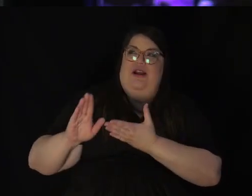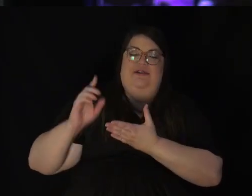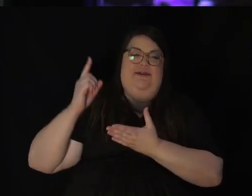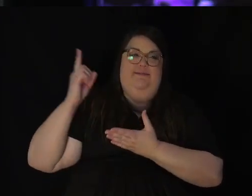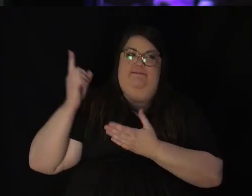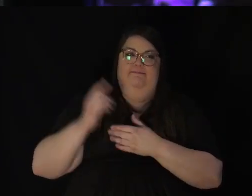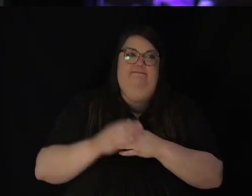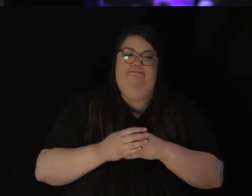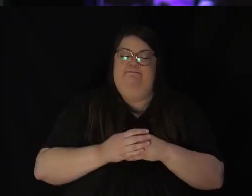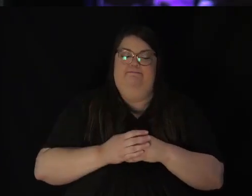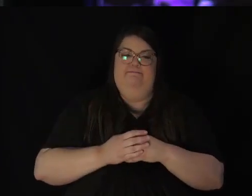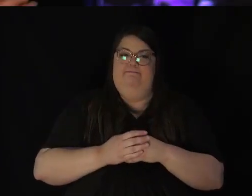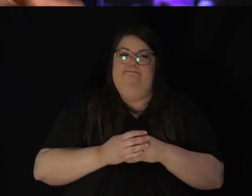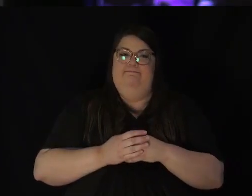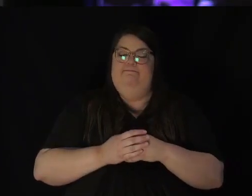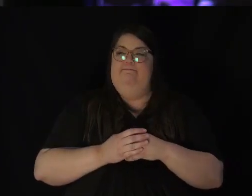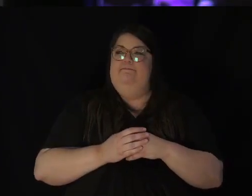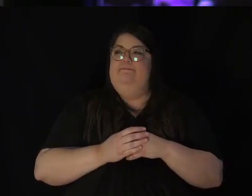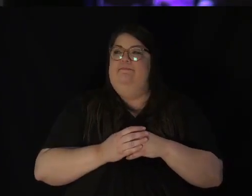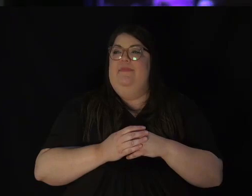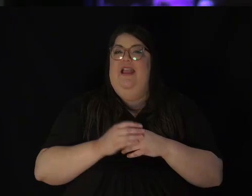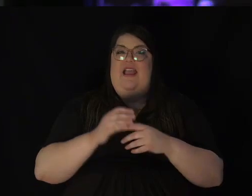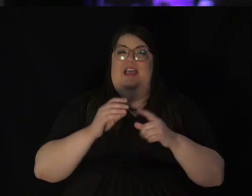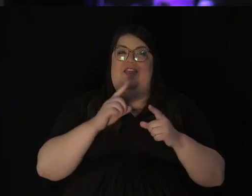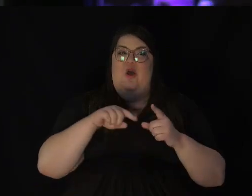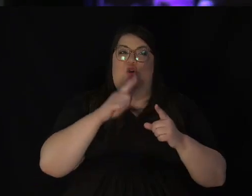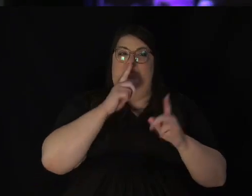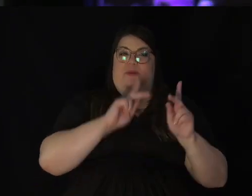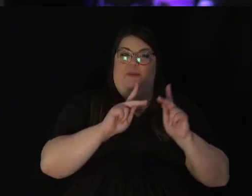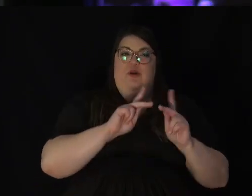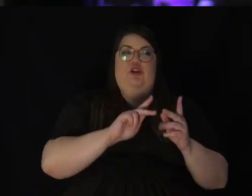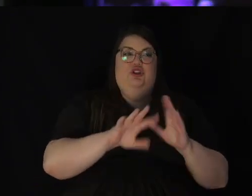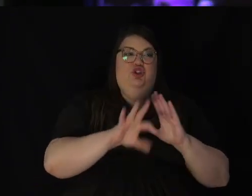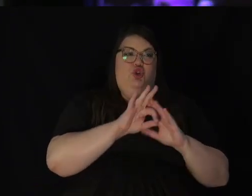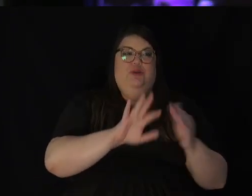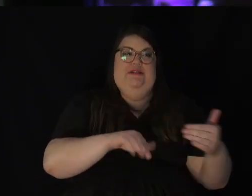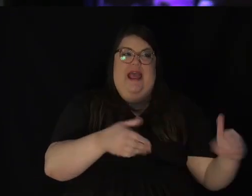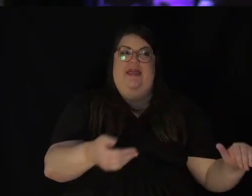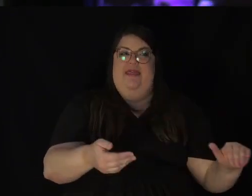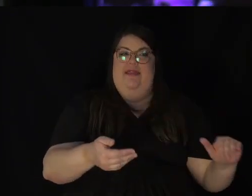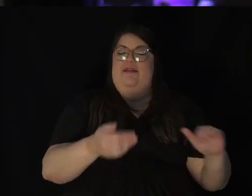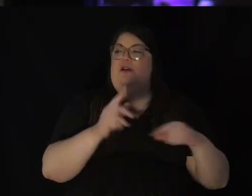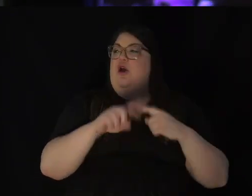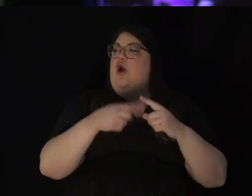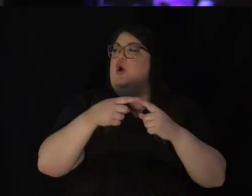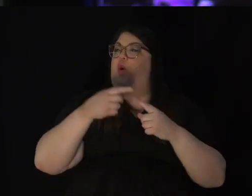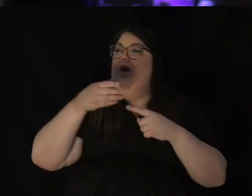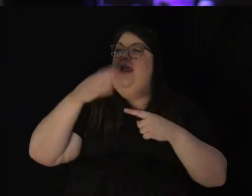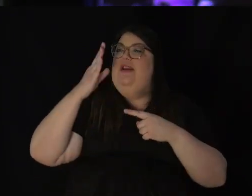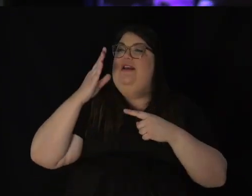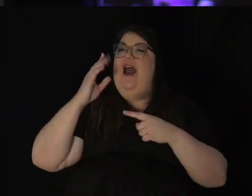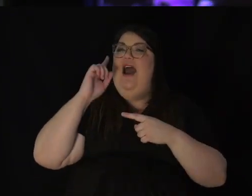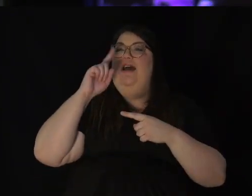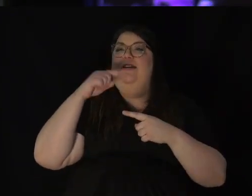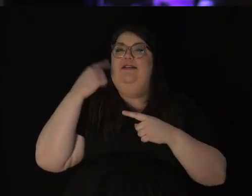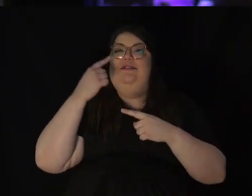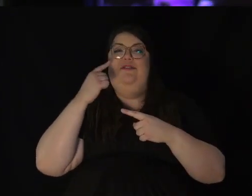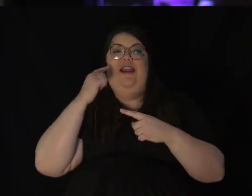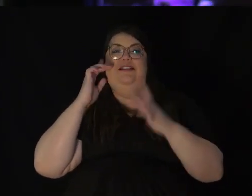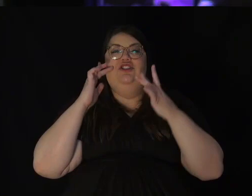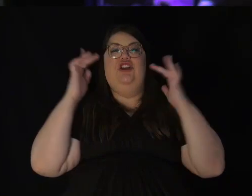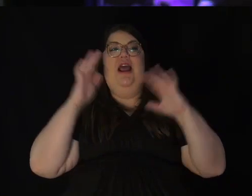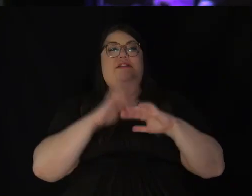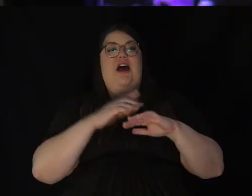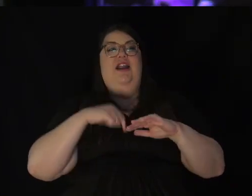face away from him and choose death. When God shines his face on us, he delights in